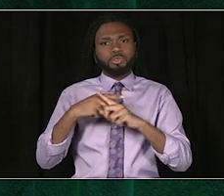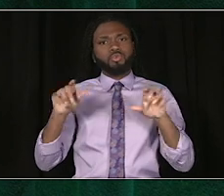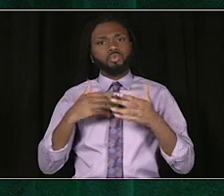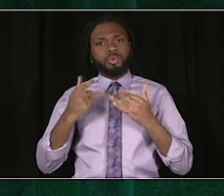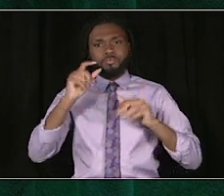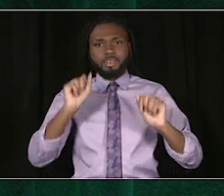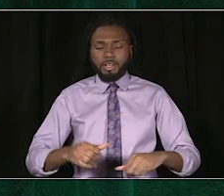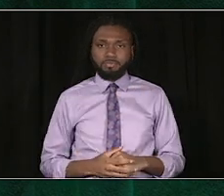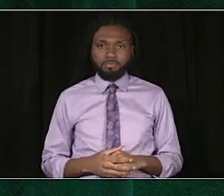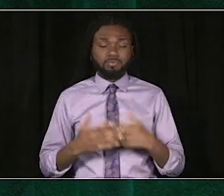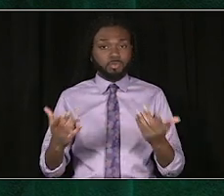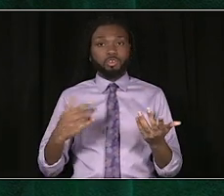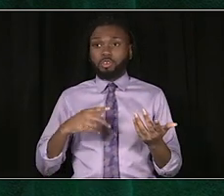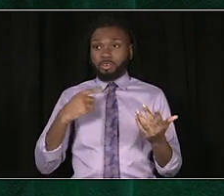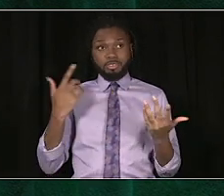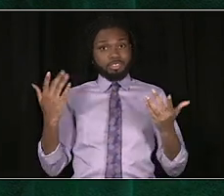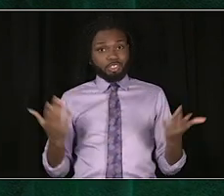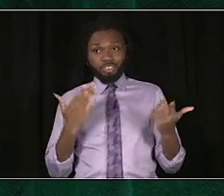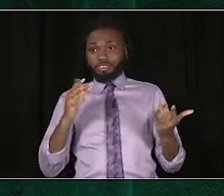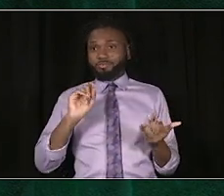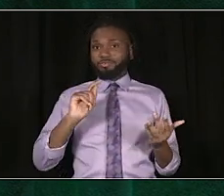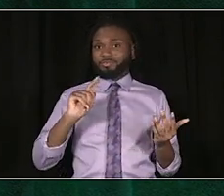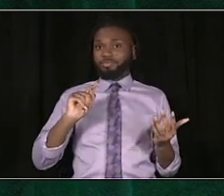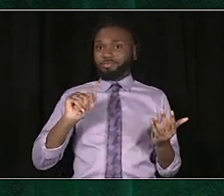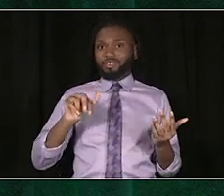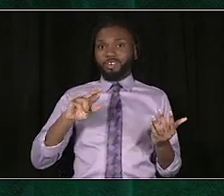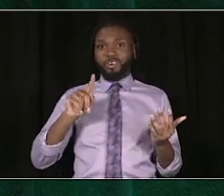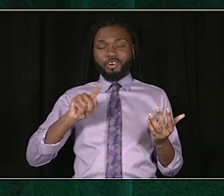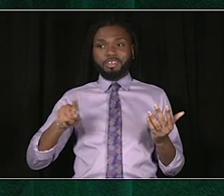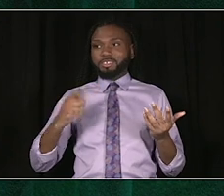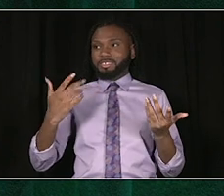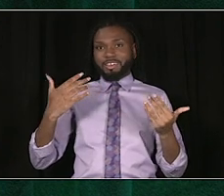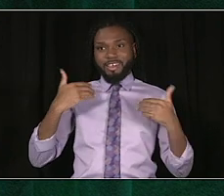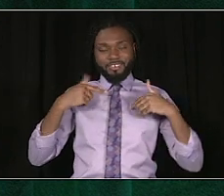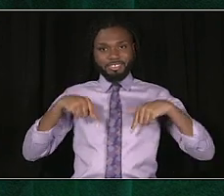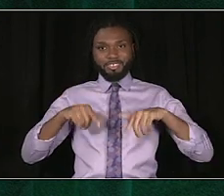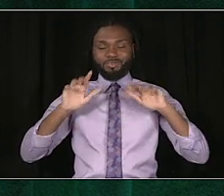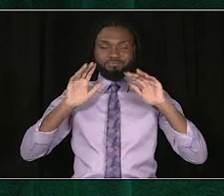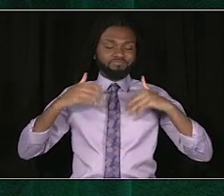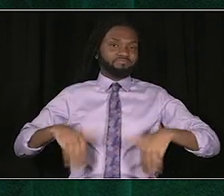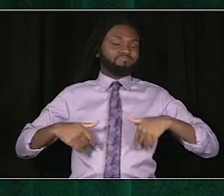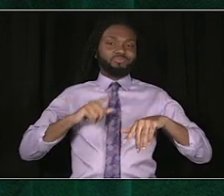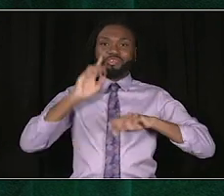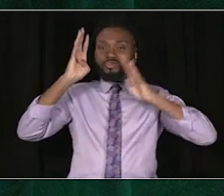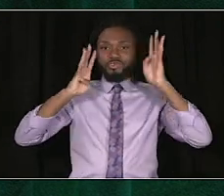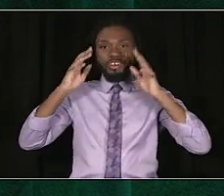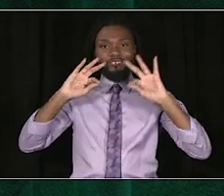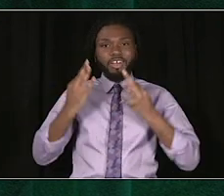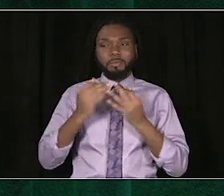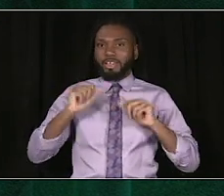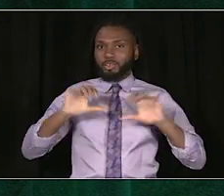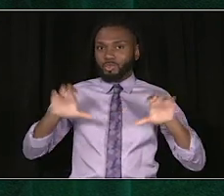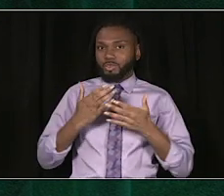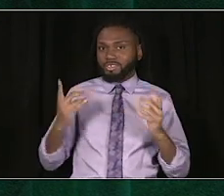And so, you know, being at Starz, having this creative family where I can really do the things that I've always